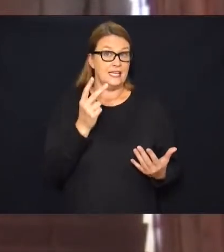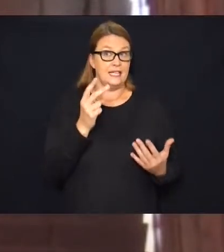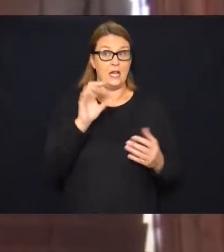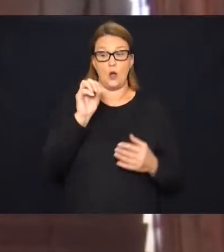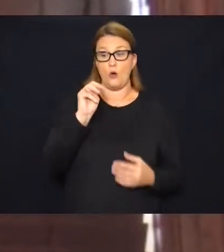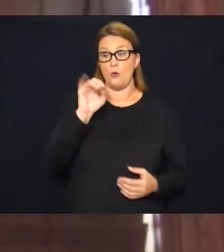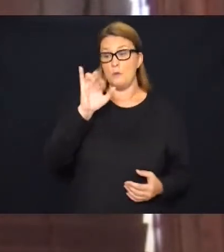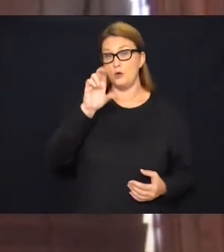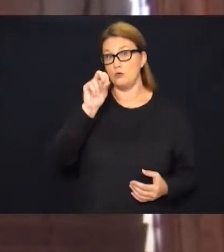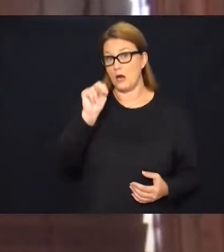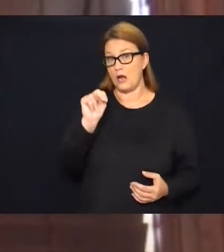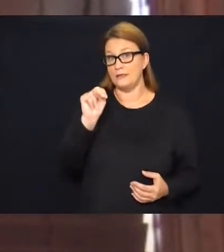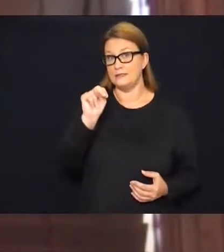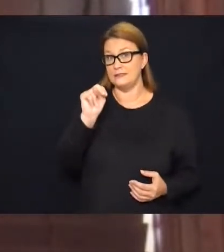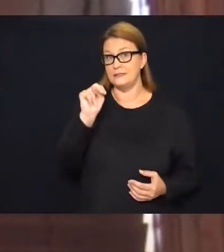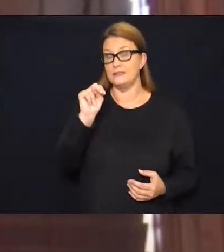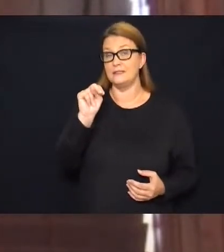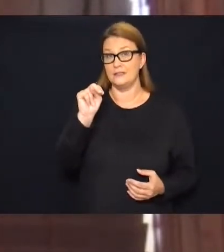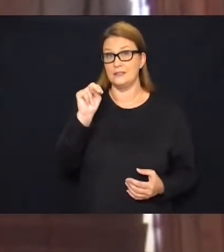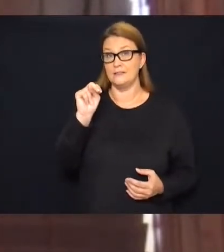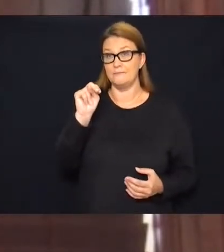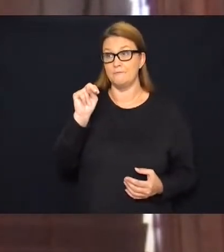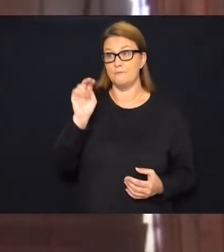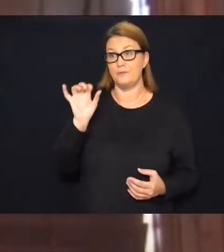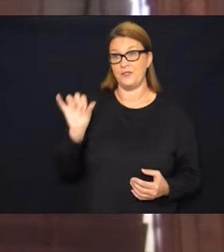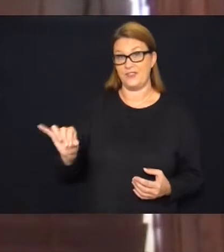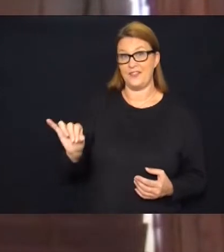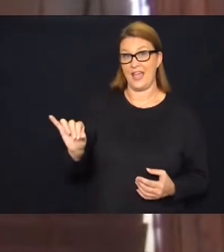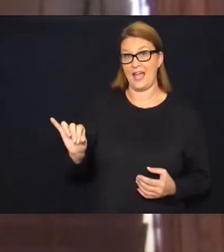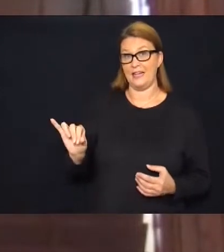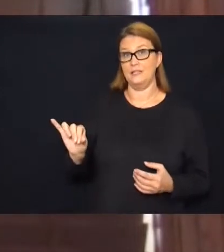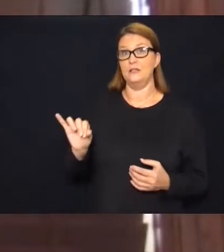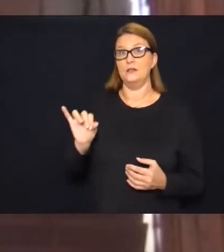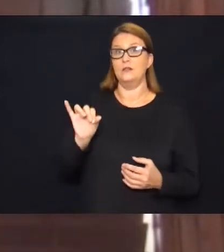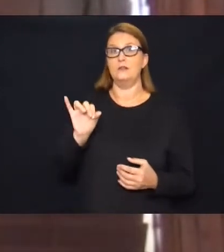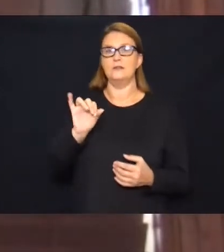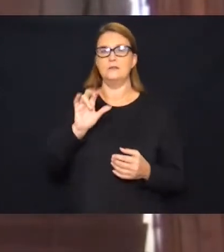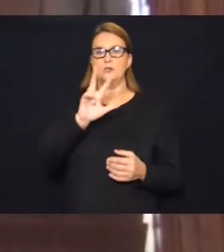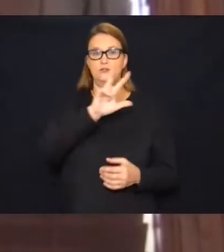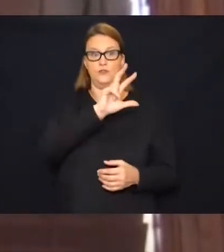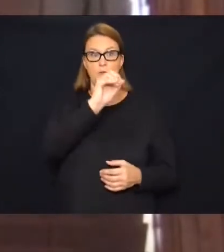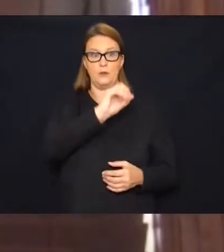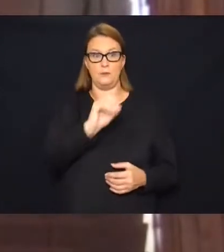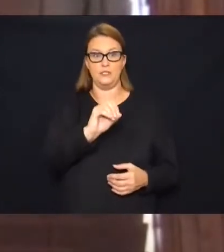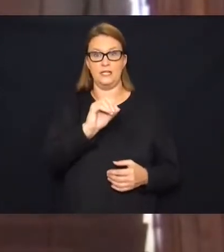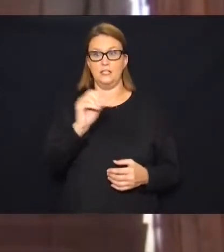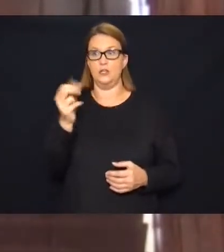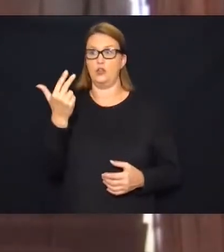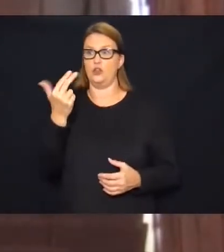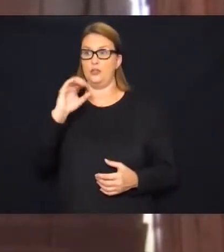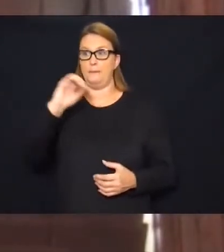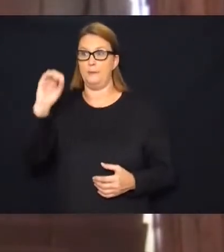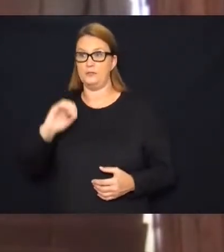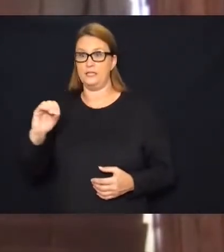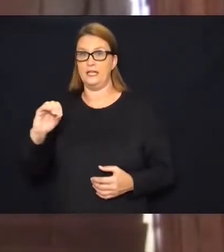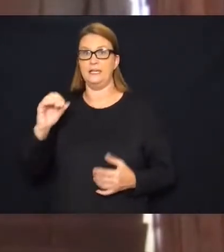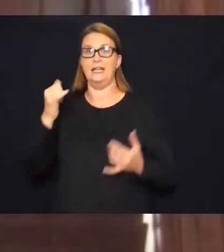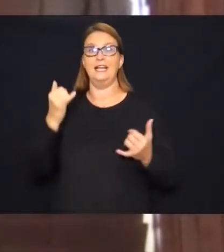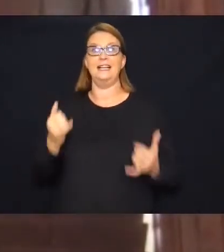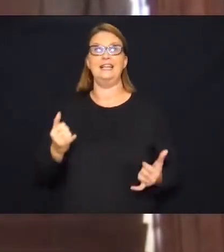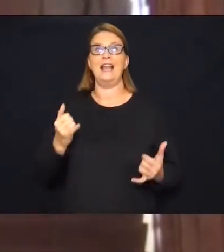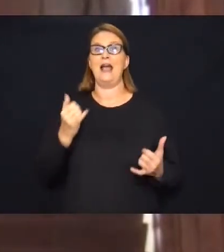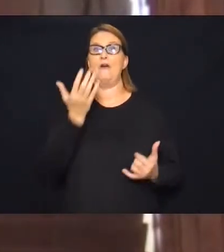Omicron variants as far as the new cases go from 3%, then to 13%, then